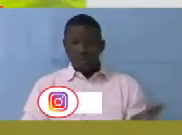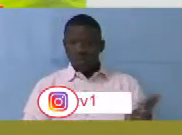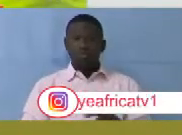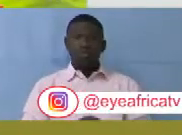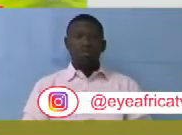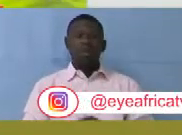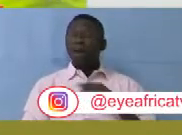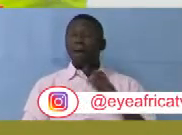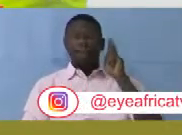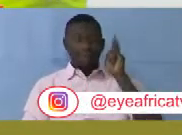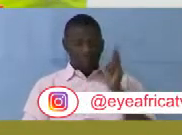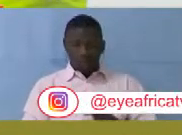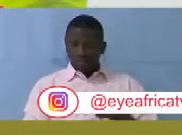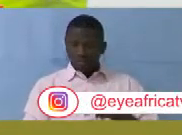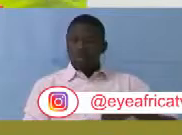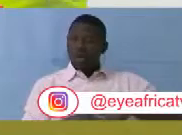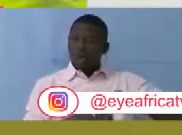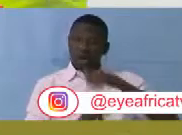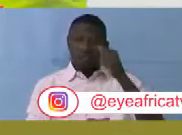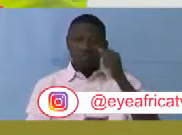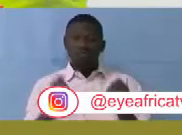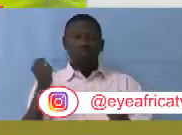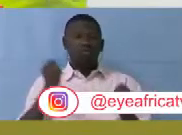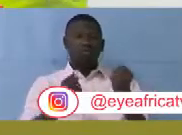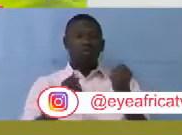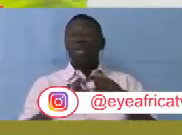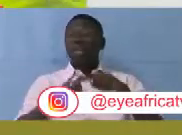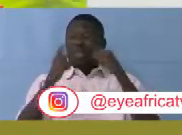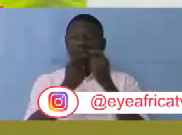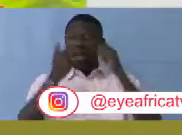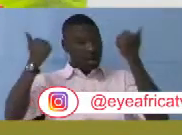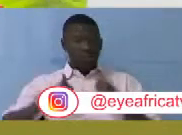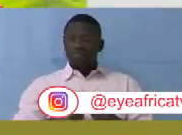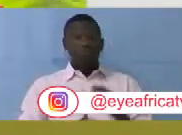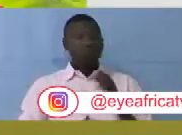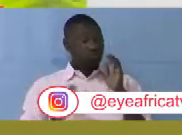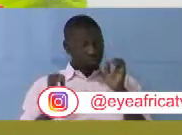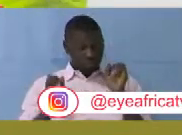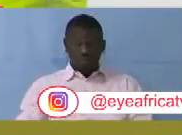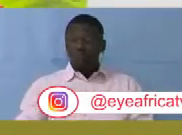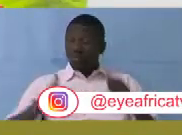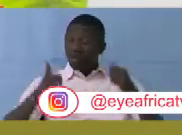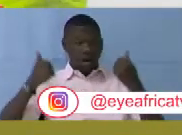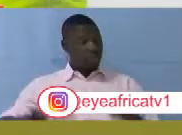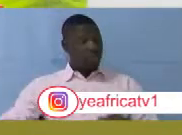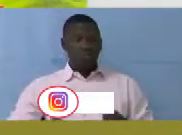down. Koye mbeji lale. Whatever may happen, let it happen. Remember kela ayeke. So,